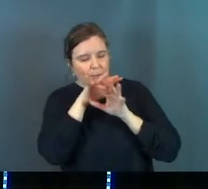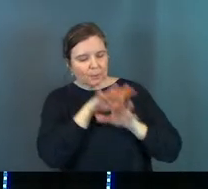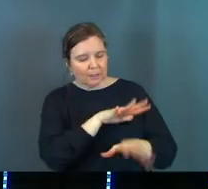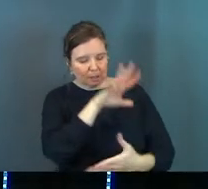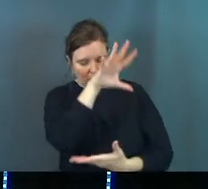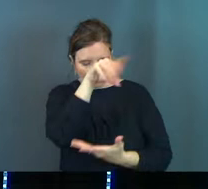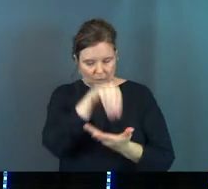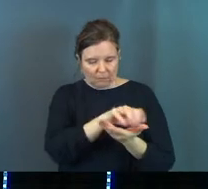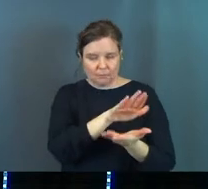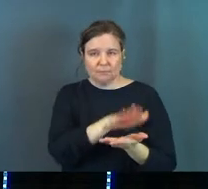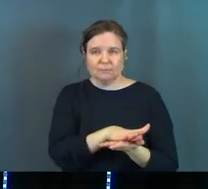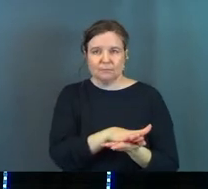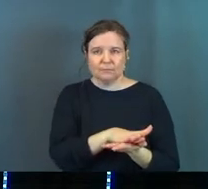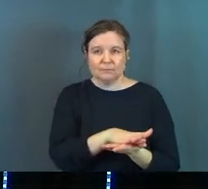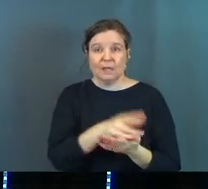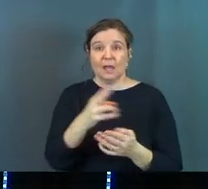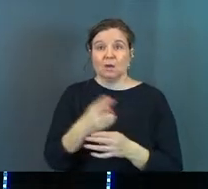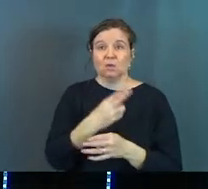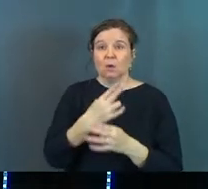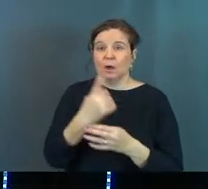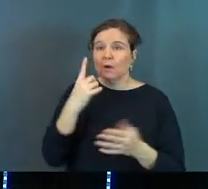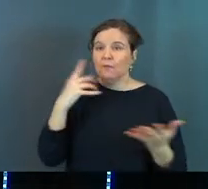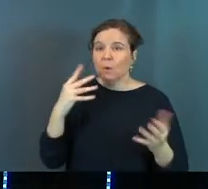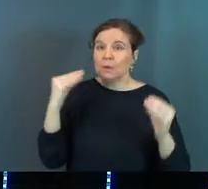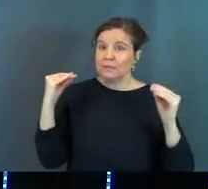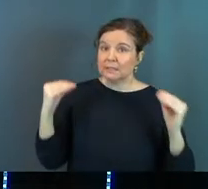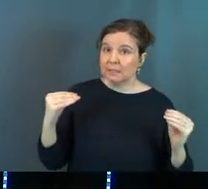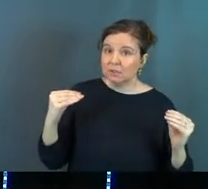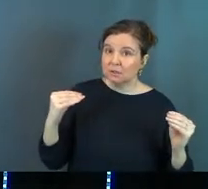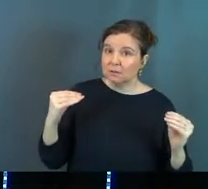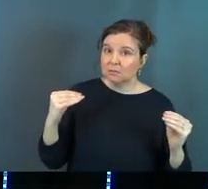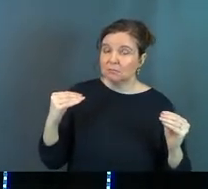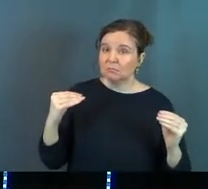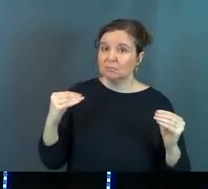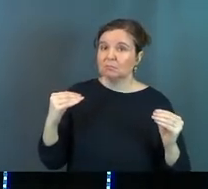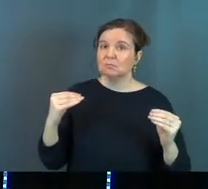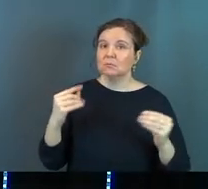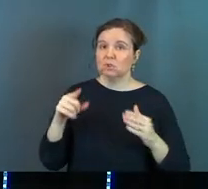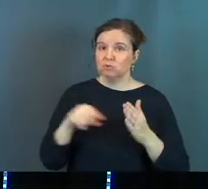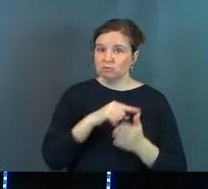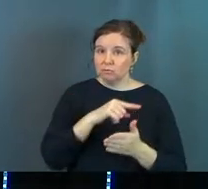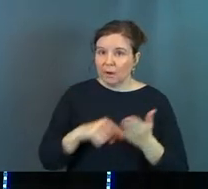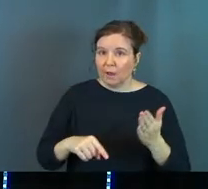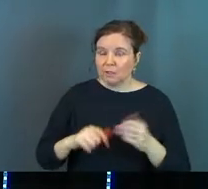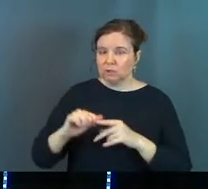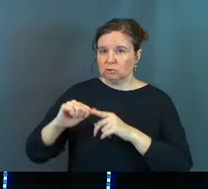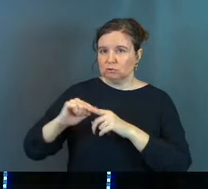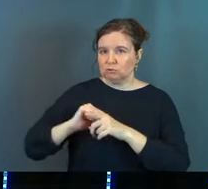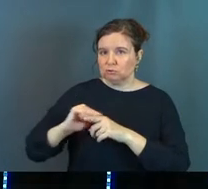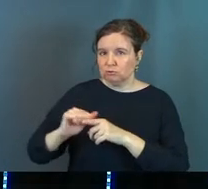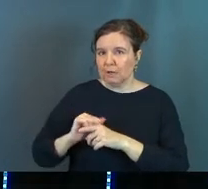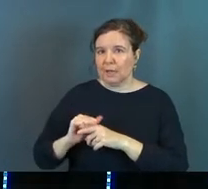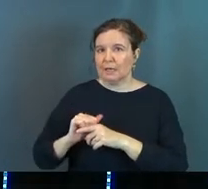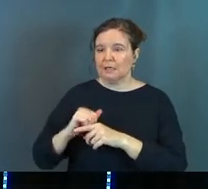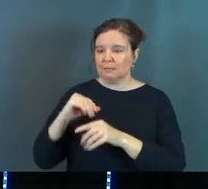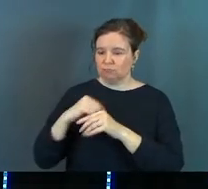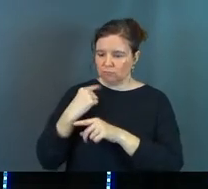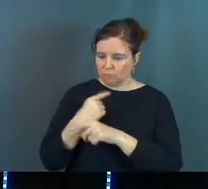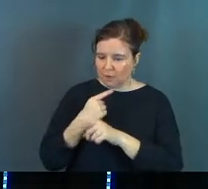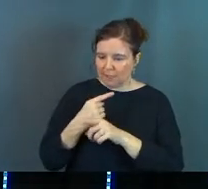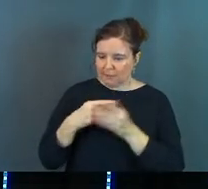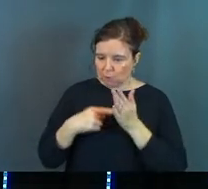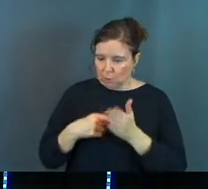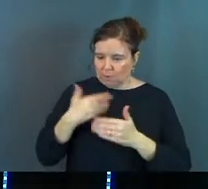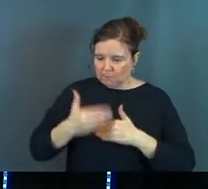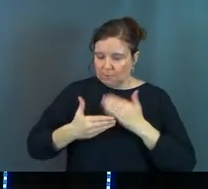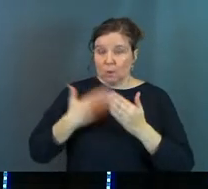love that picture. And it's useful for teaching and rebuking, correcting, training in righteousness, so that